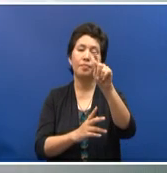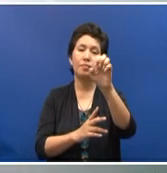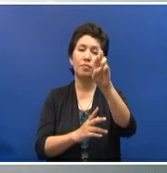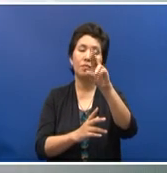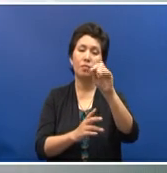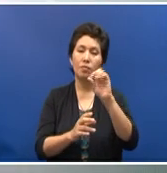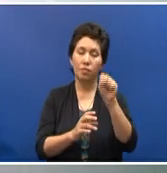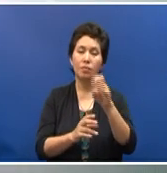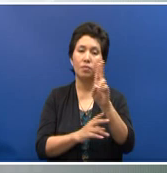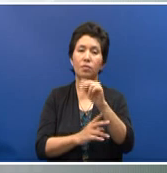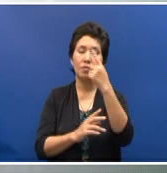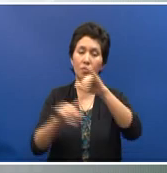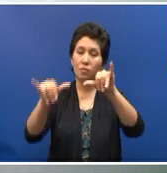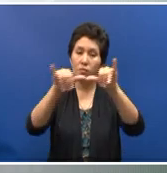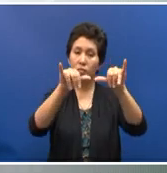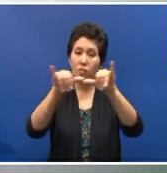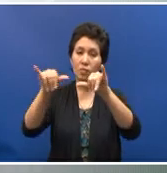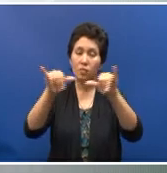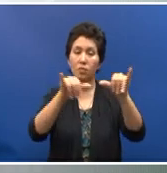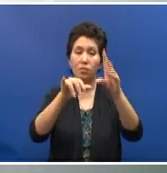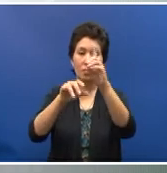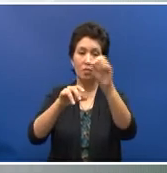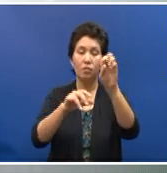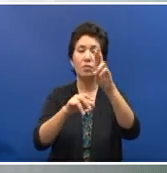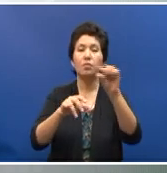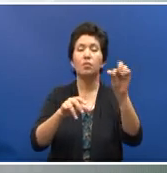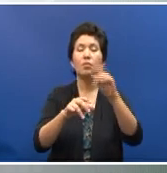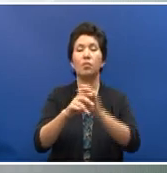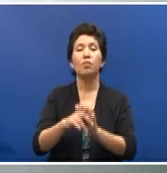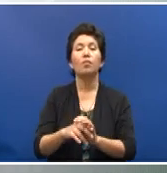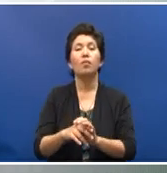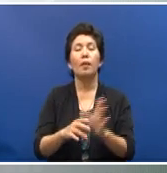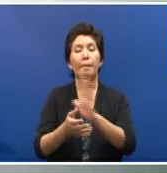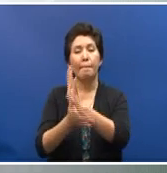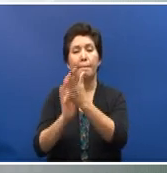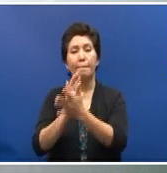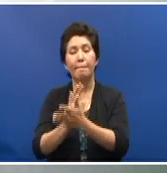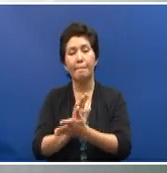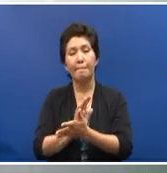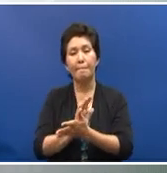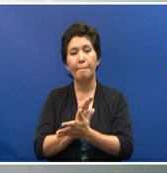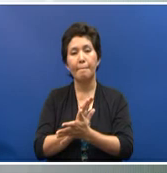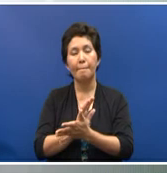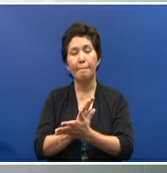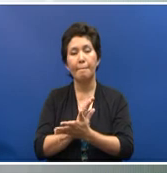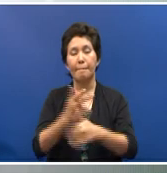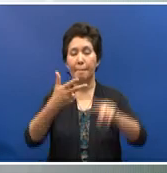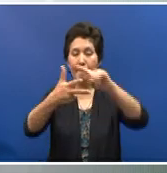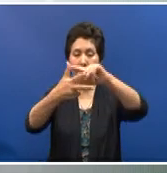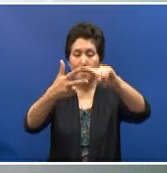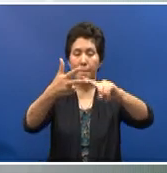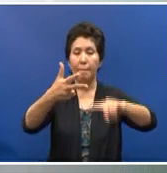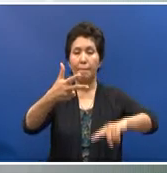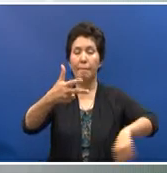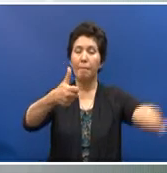be used in order to measure the degree of social inequality. Okay, so the 3 basic criteria,